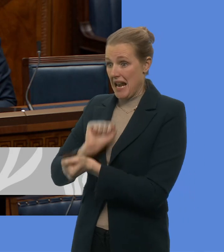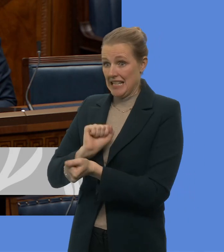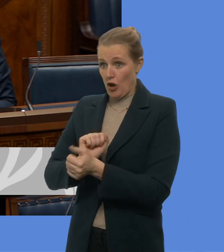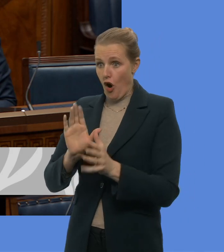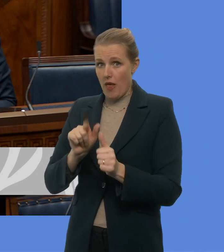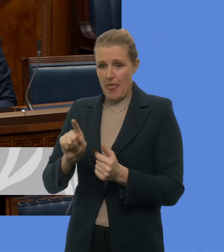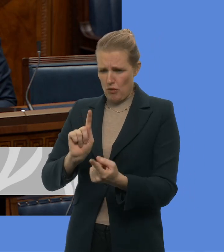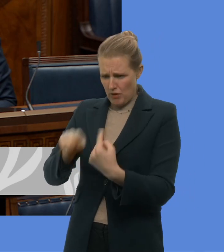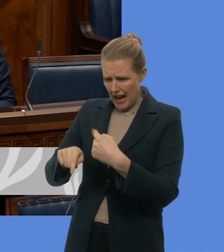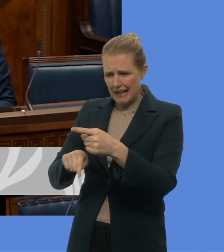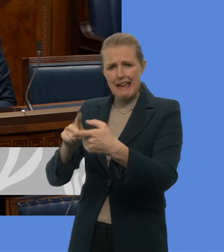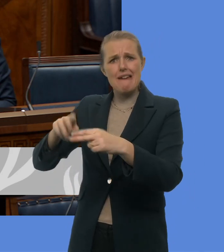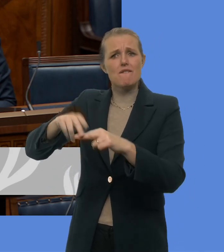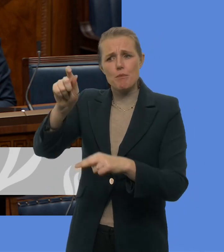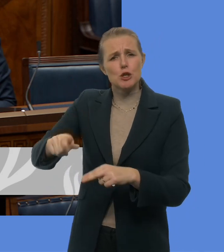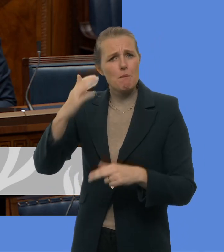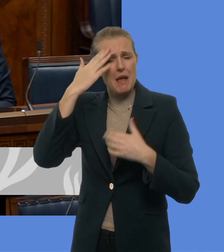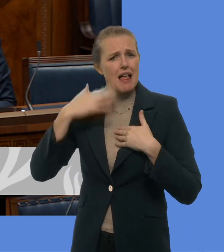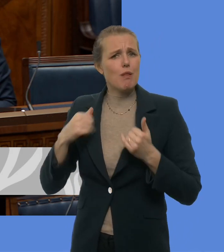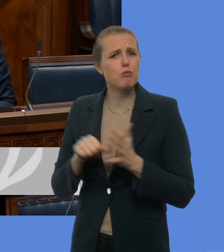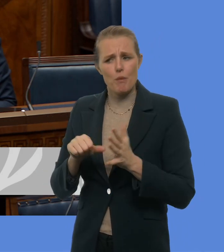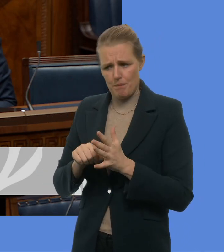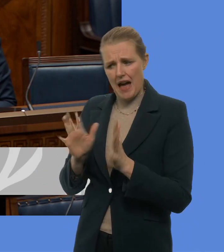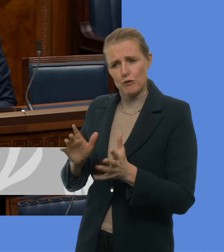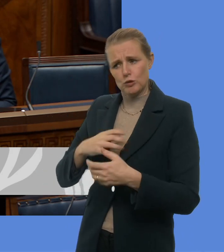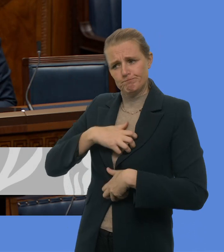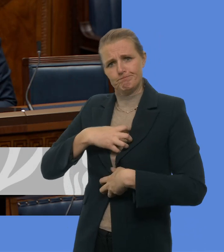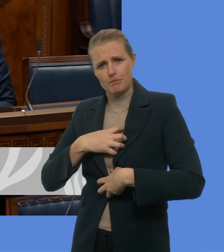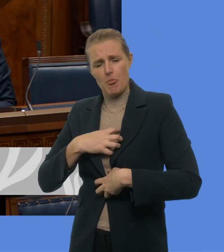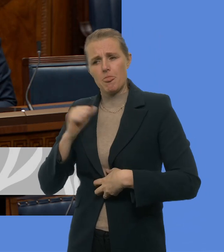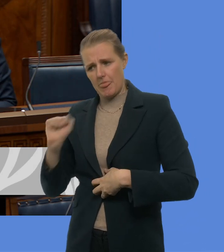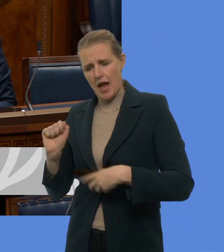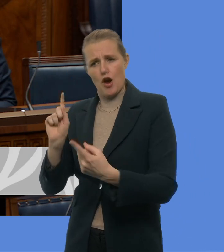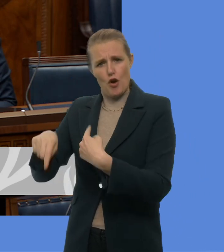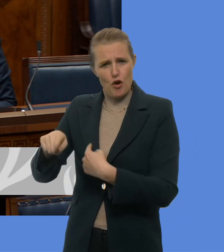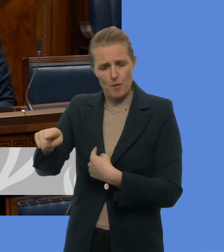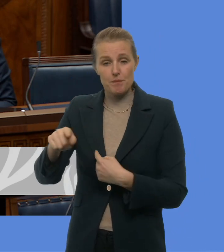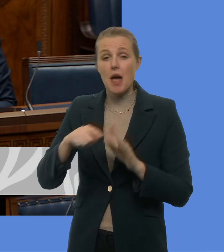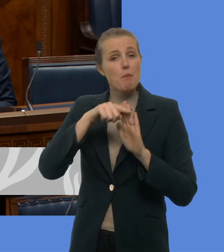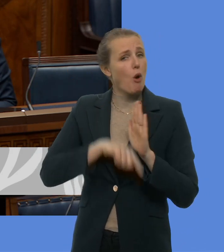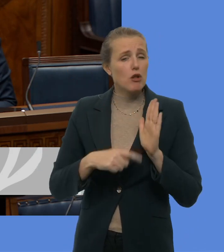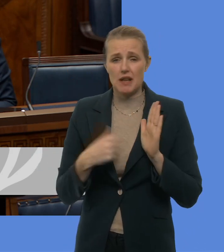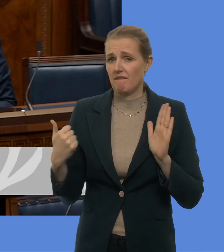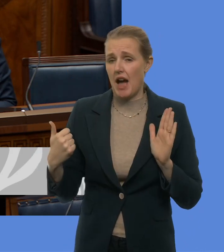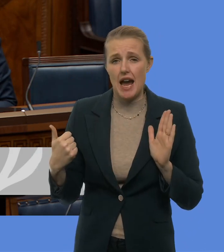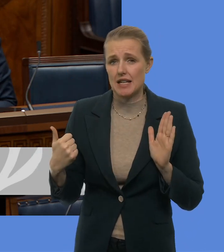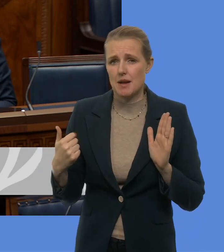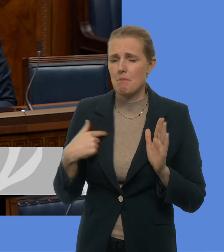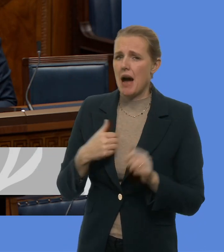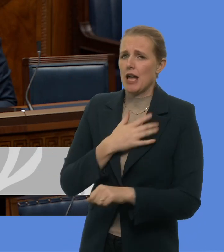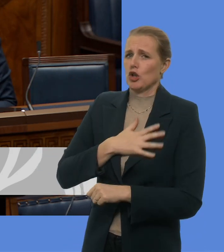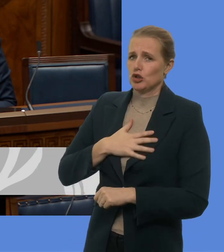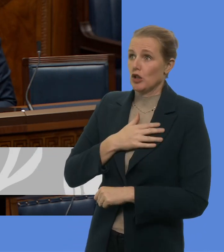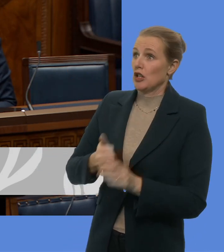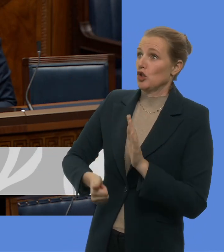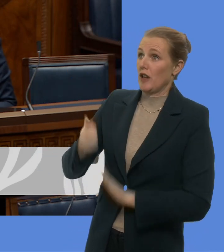health issues. I have no particular fundamental objection to the policy. My concern, as the Chief Constable and